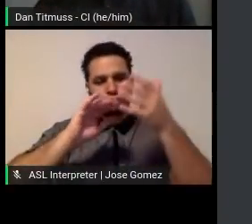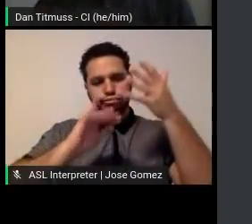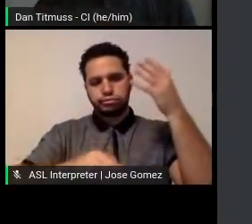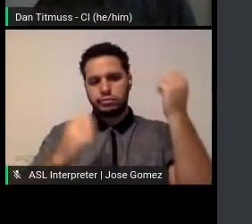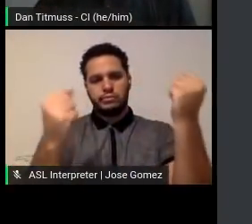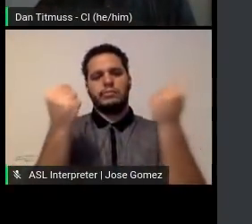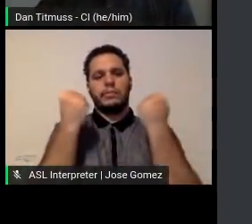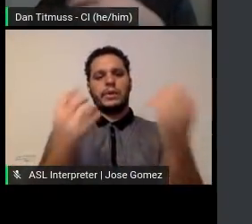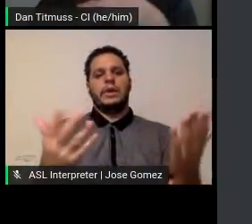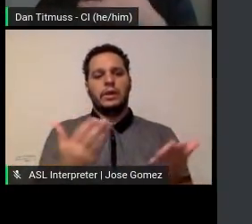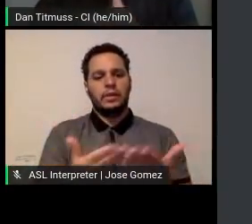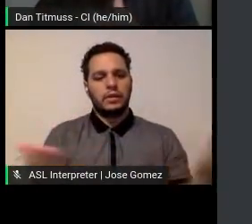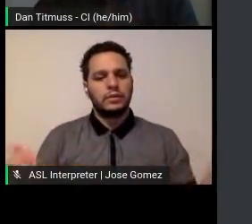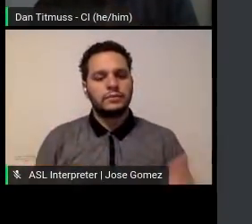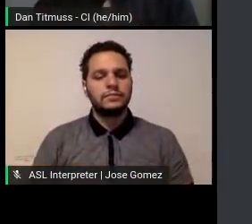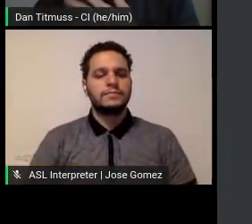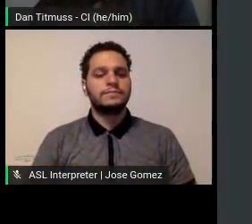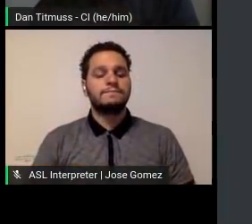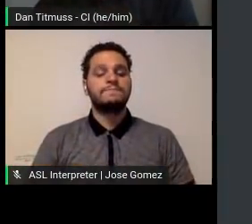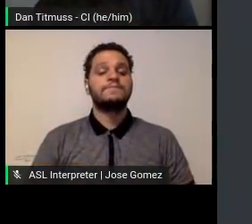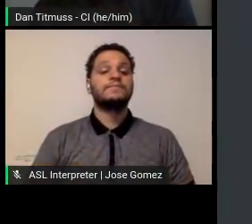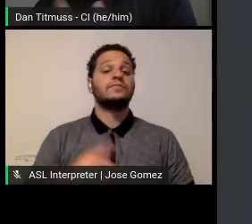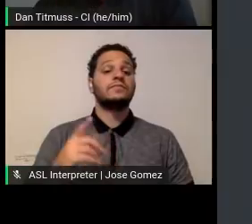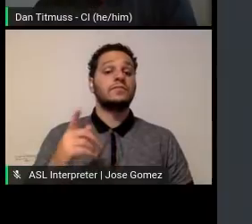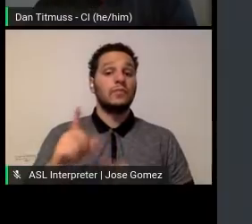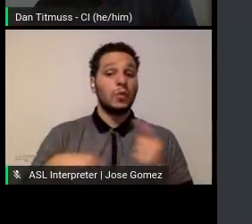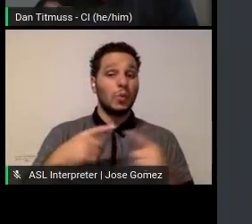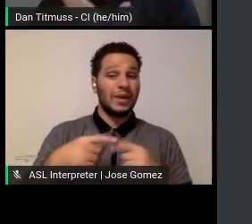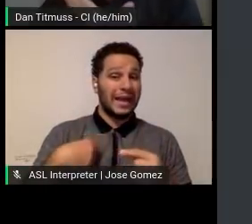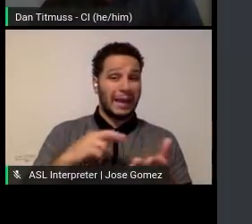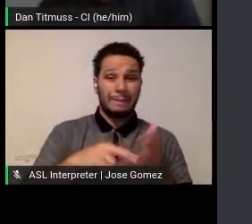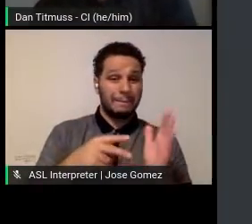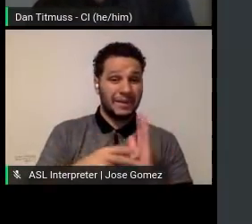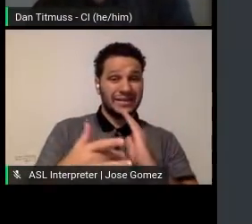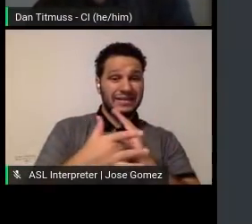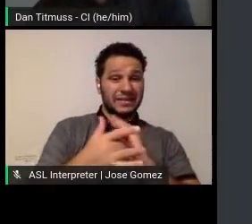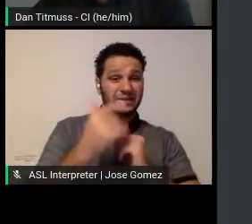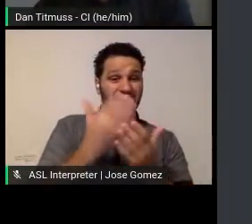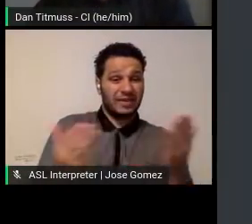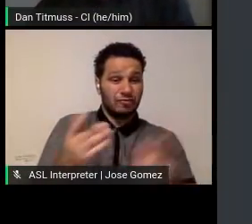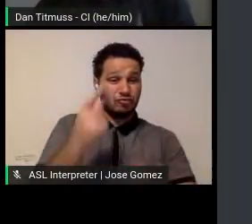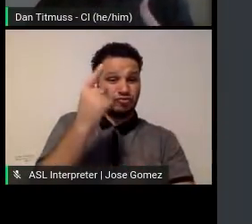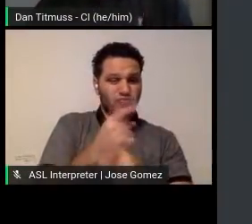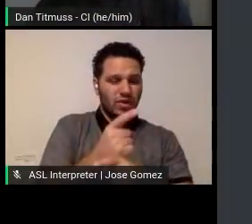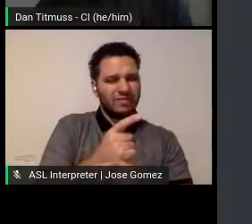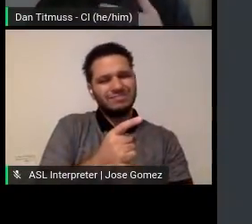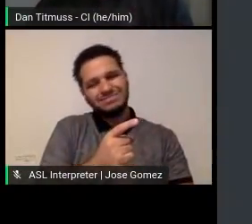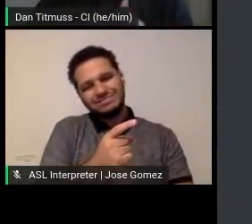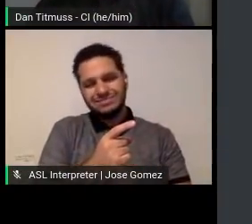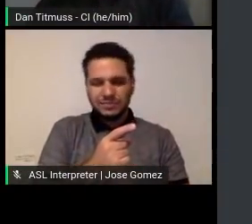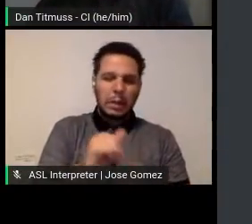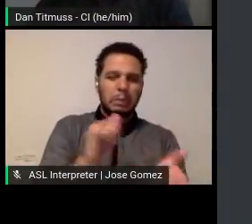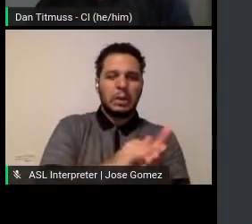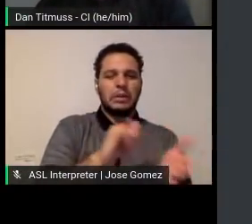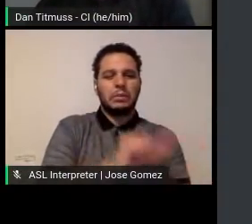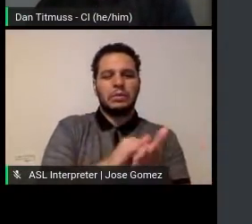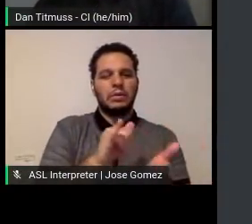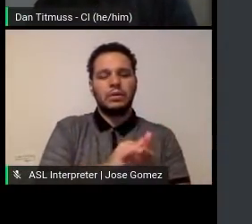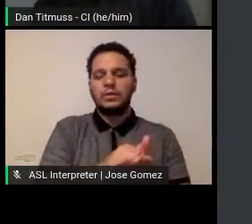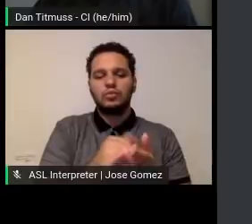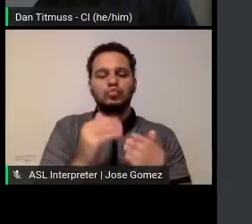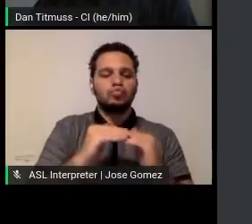things. So when I say get the technical stuff right, that can be kind of impossible because there's always more stuff to do.